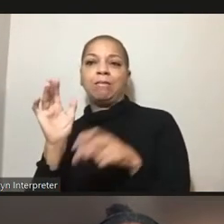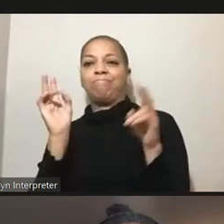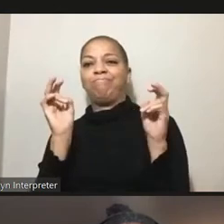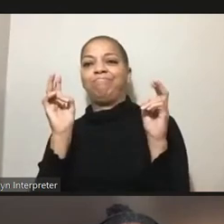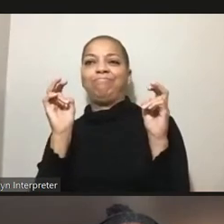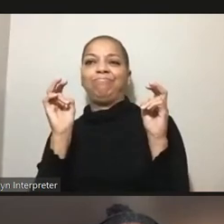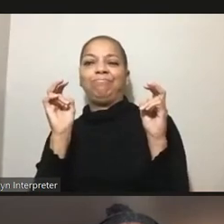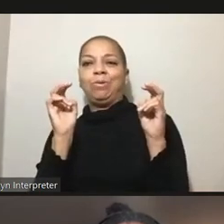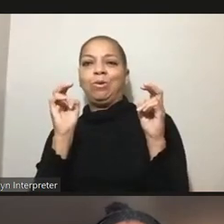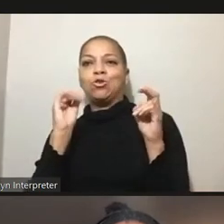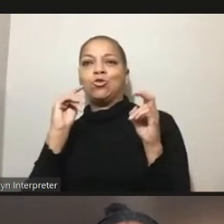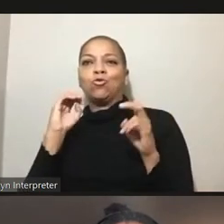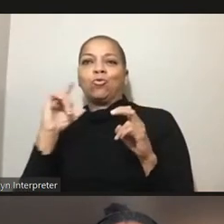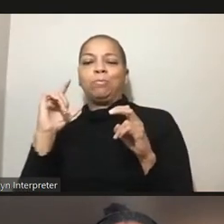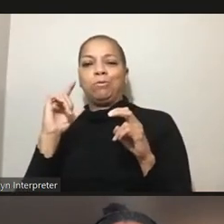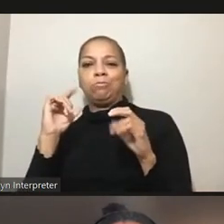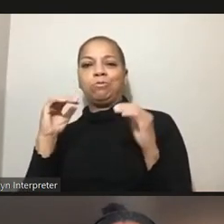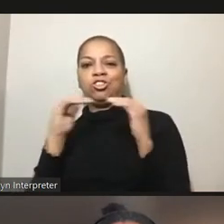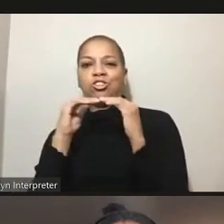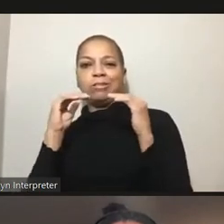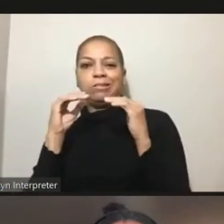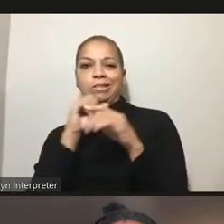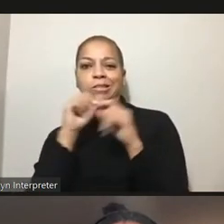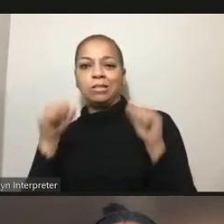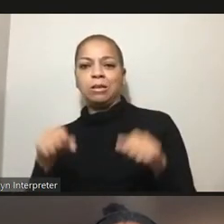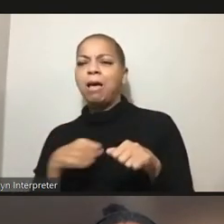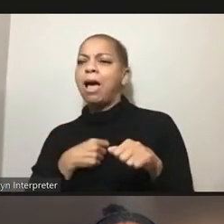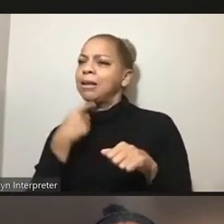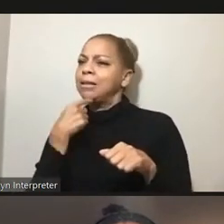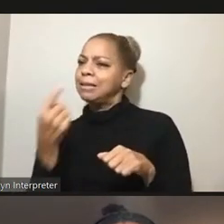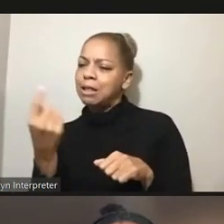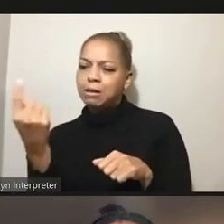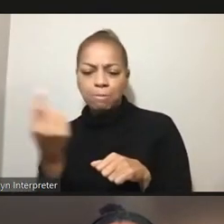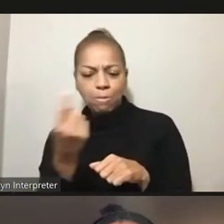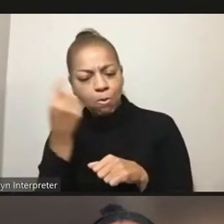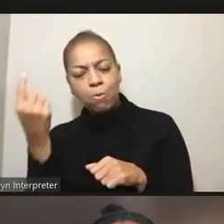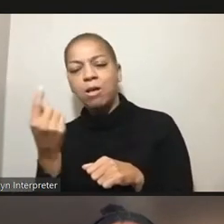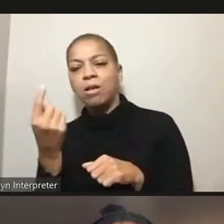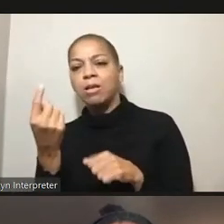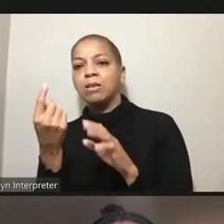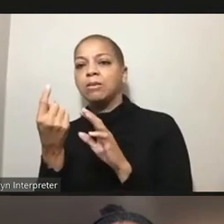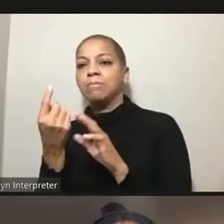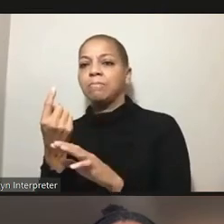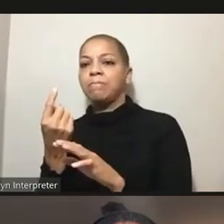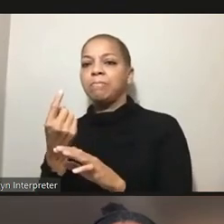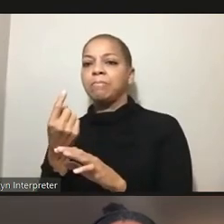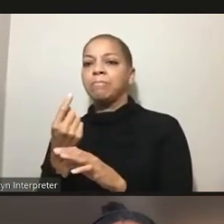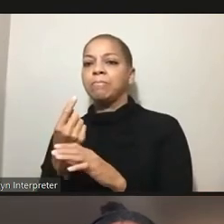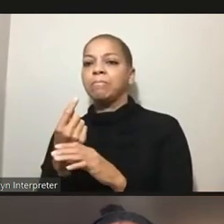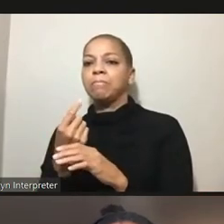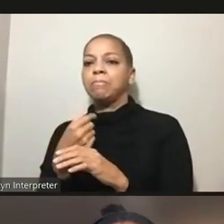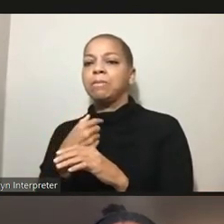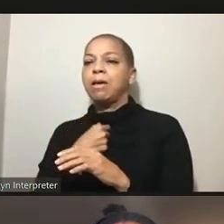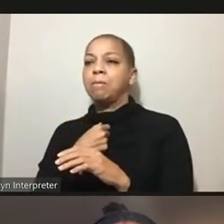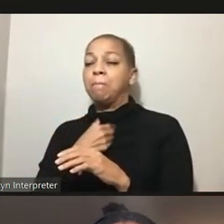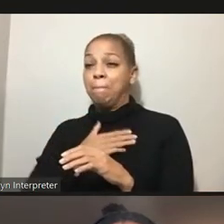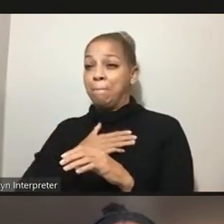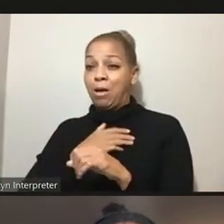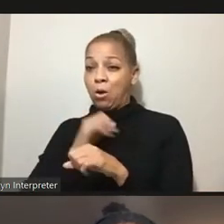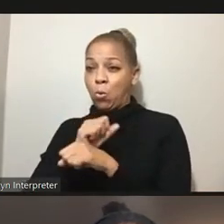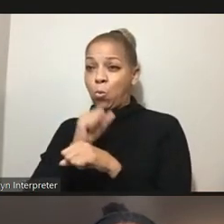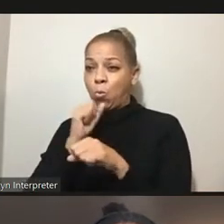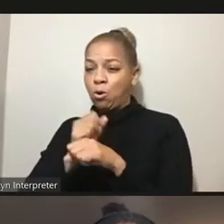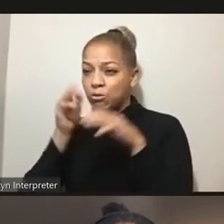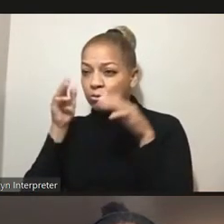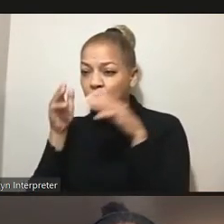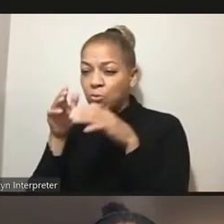system. And I tell these folks all the time that I invest myself in my practice in them because I want them to